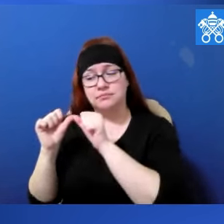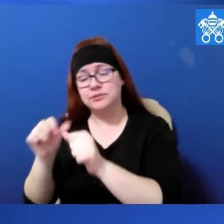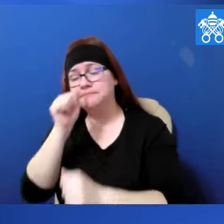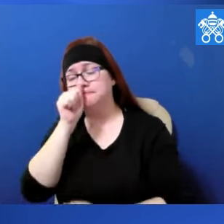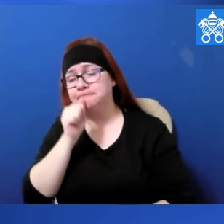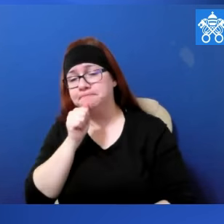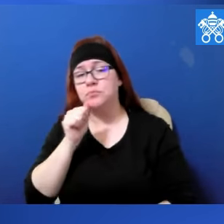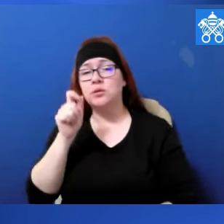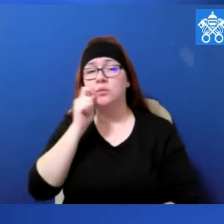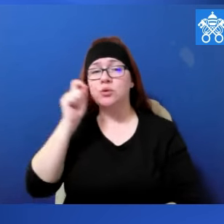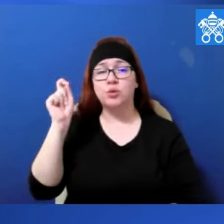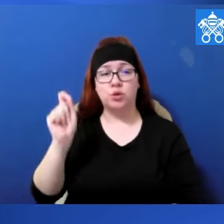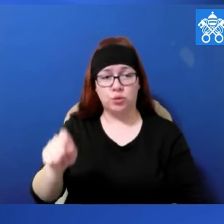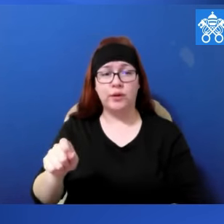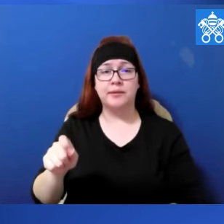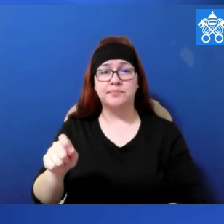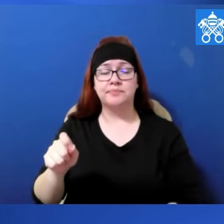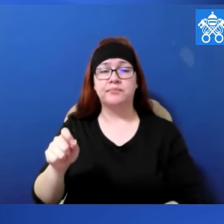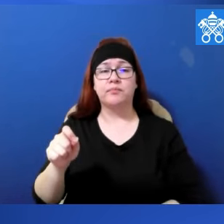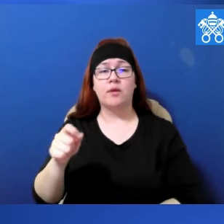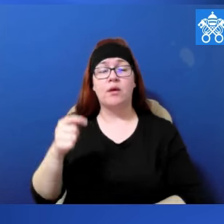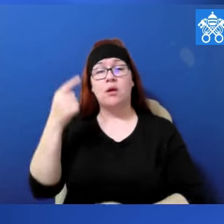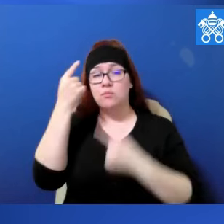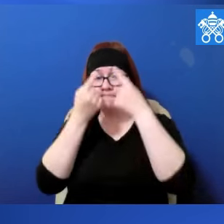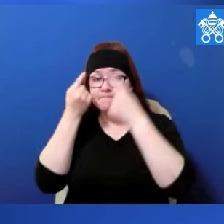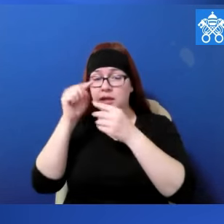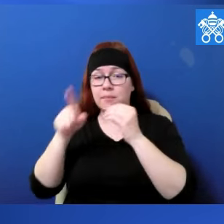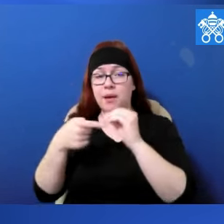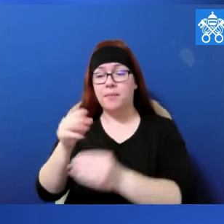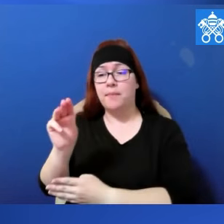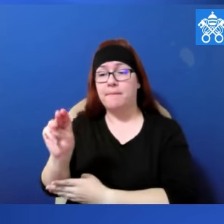and the martyred Ukraine. We think